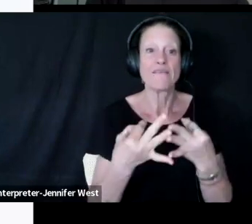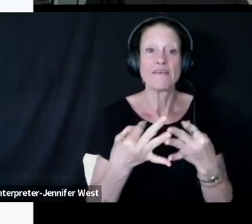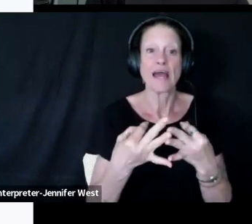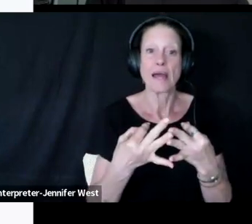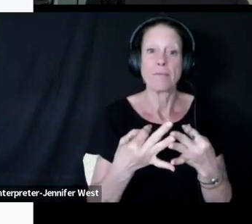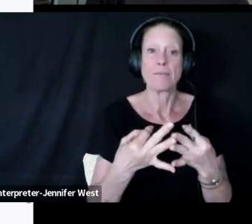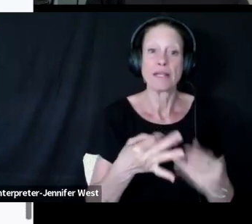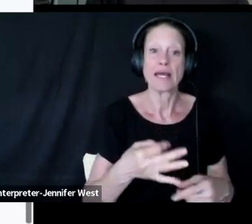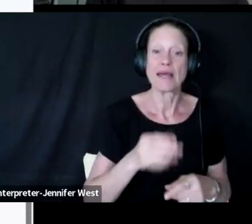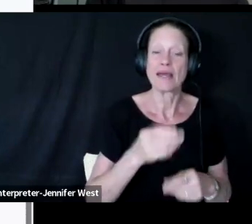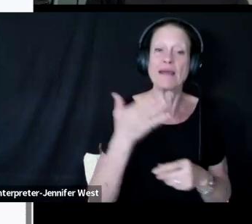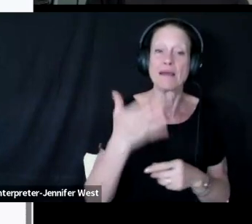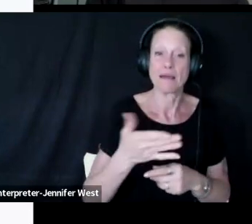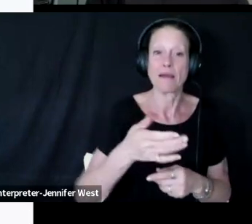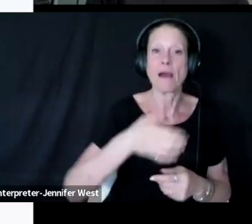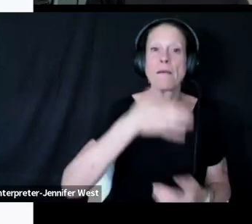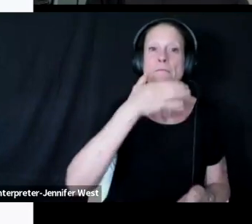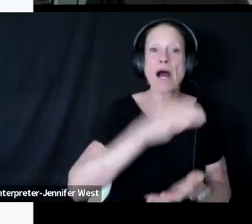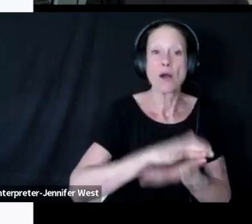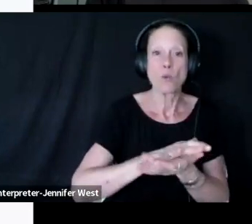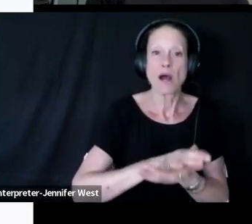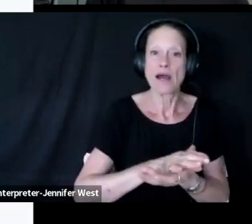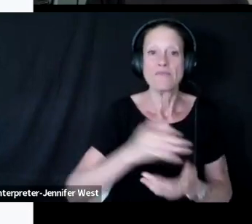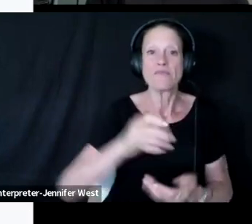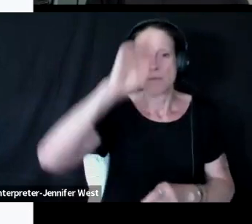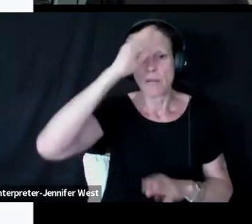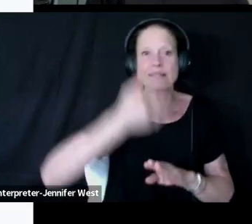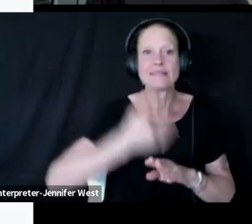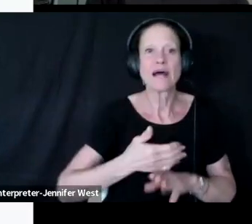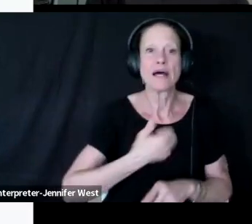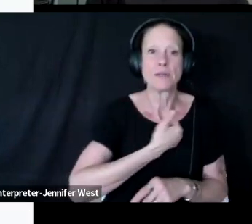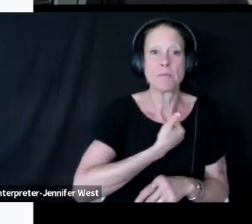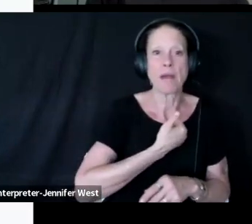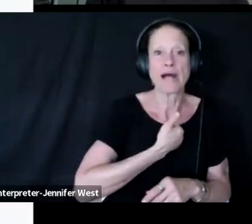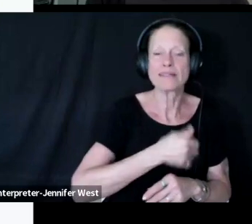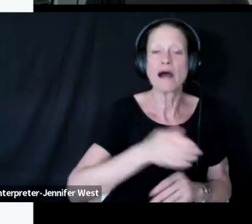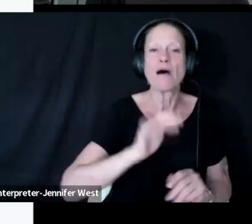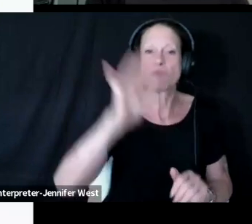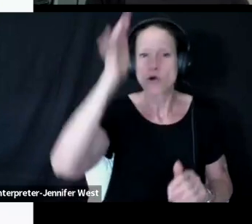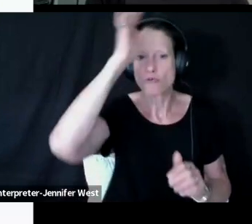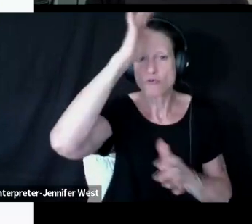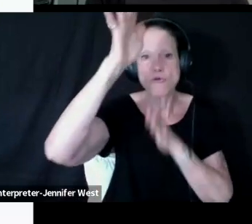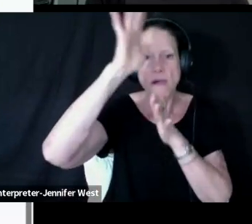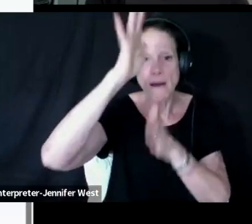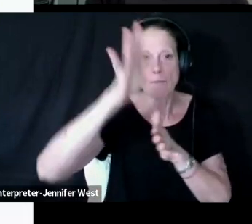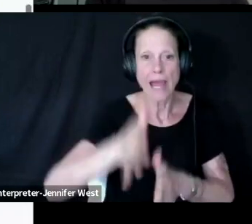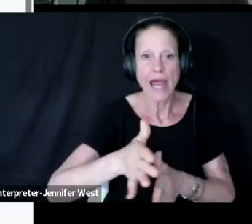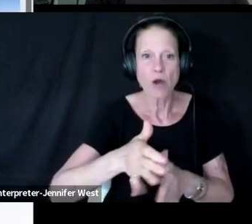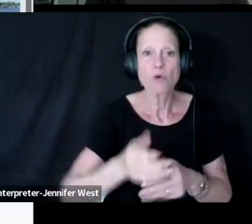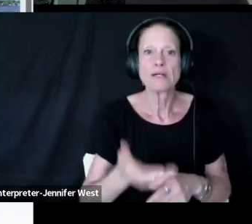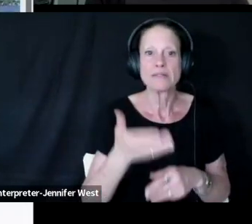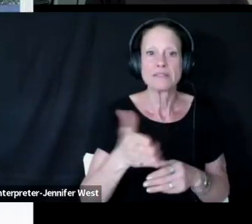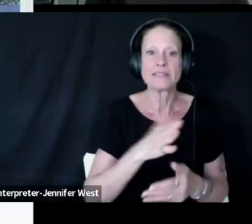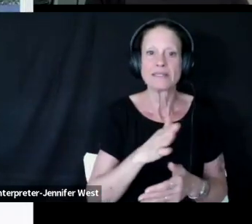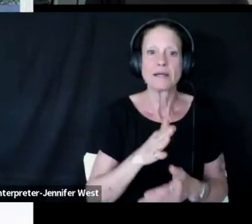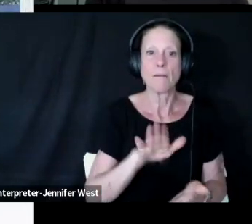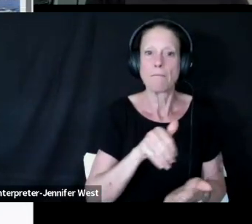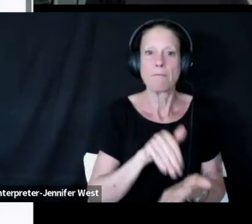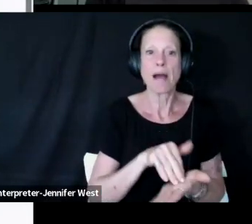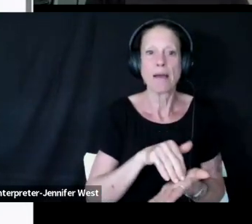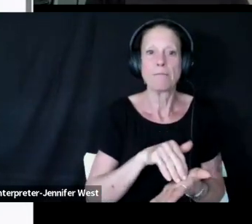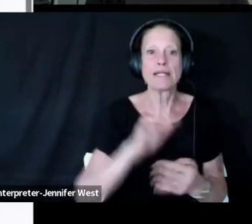of Debbie, myself, my son, a couple grandparents, my middle daughter,